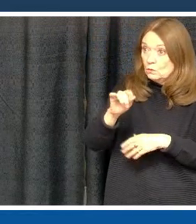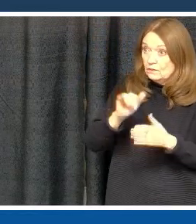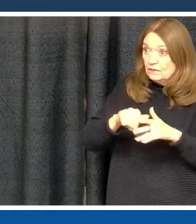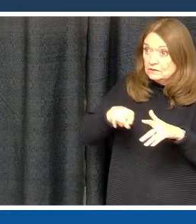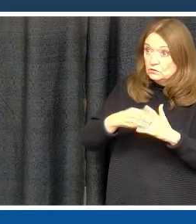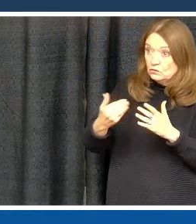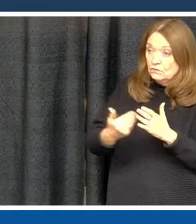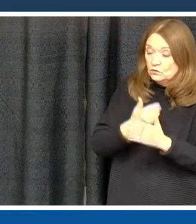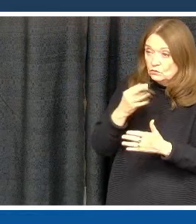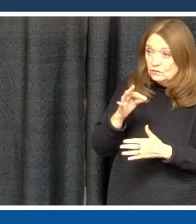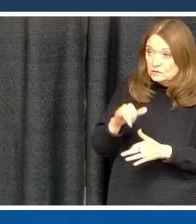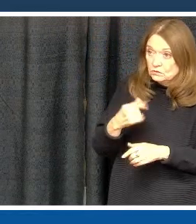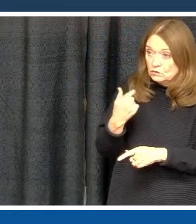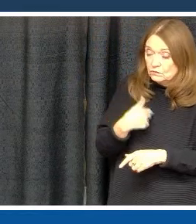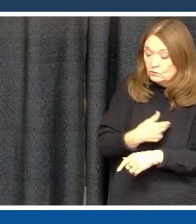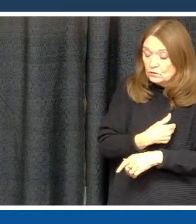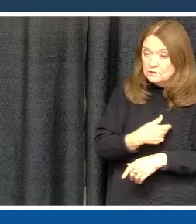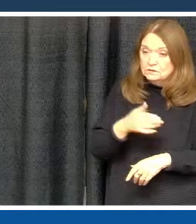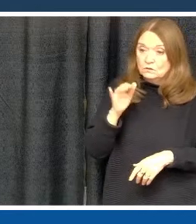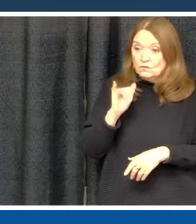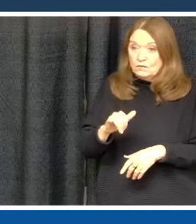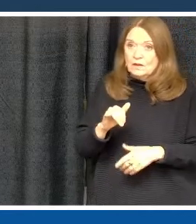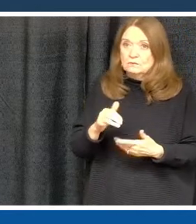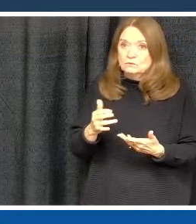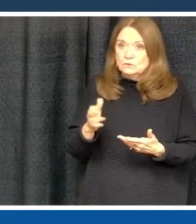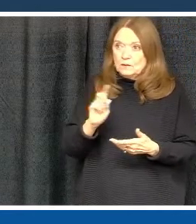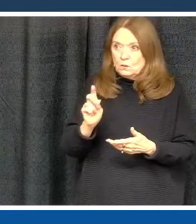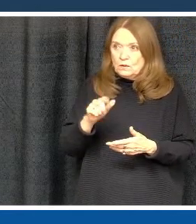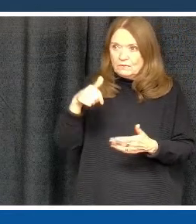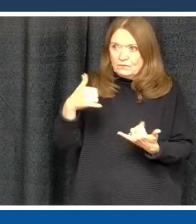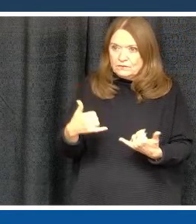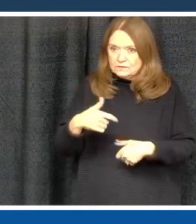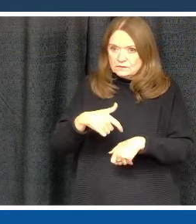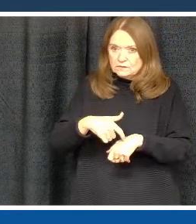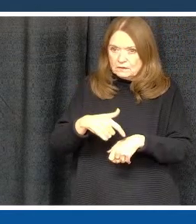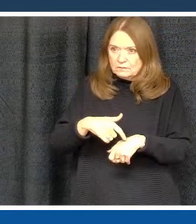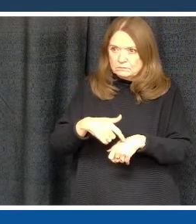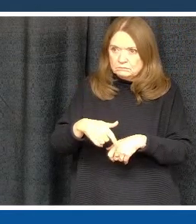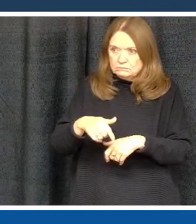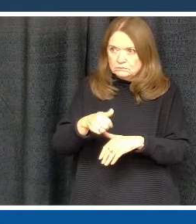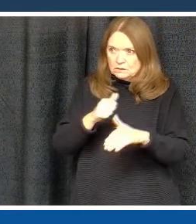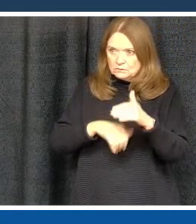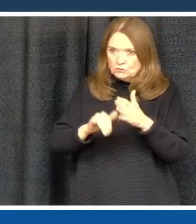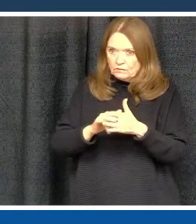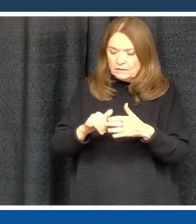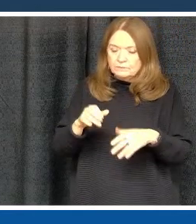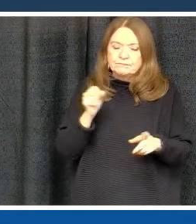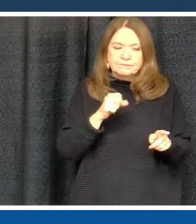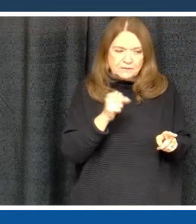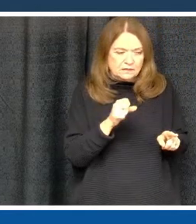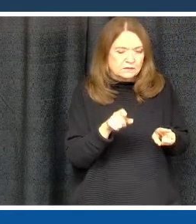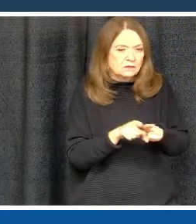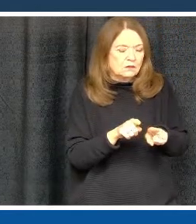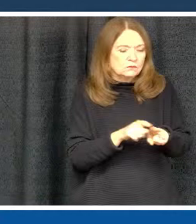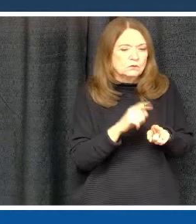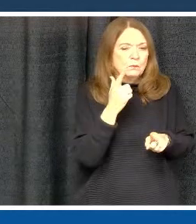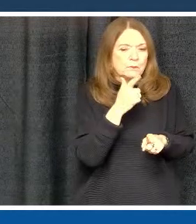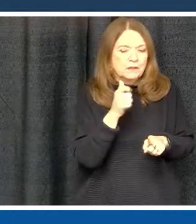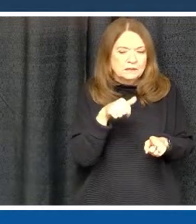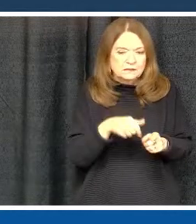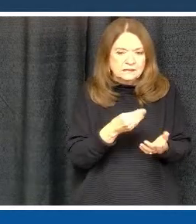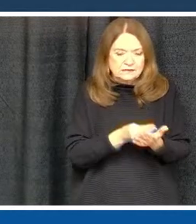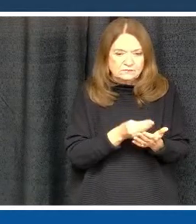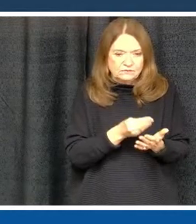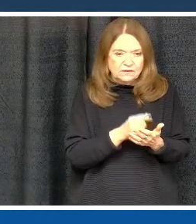new fiscal year for us. So that would be where this time falls in at. Yes, and also because this funding, it's